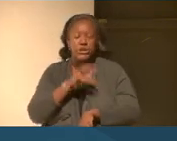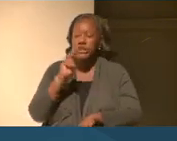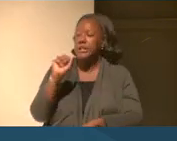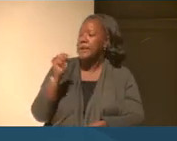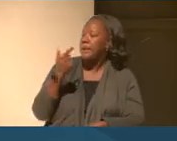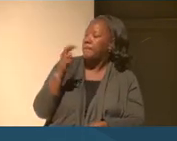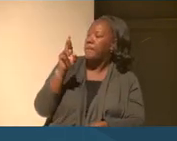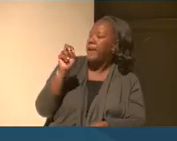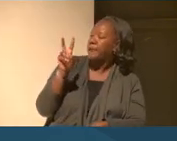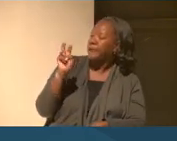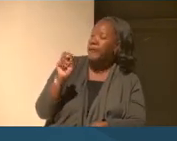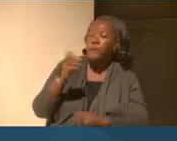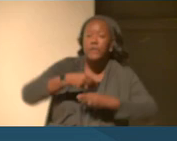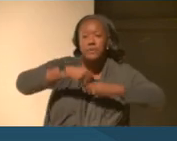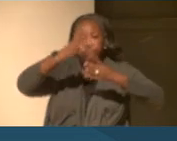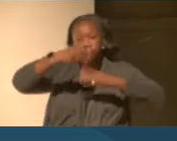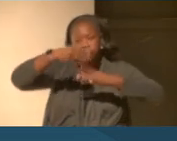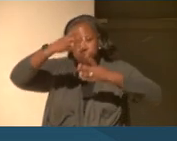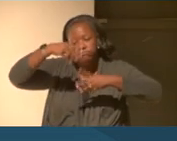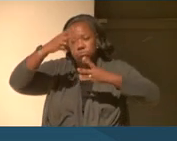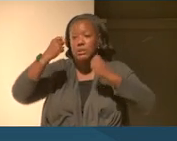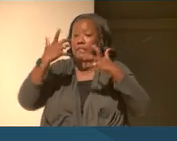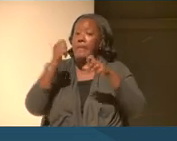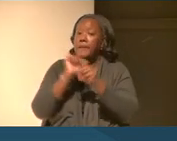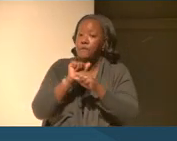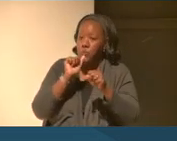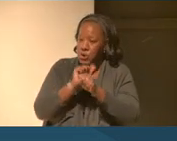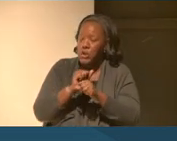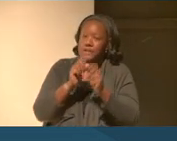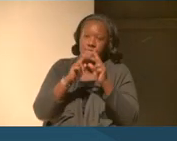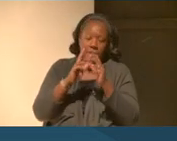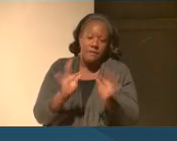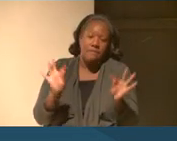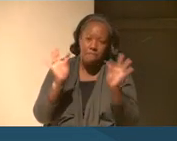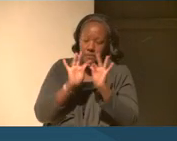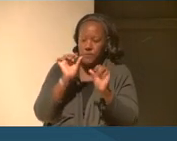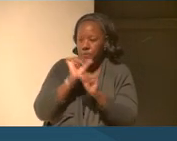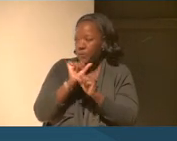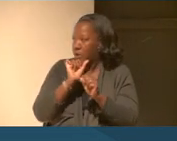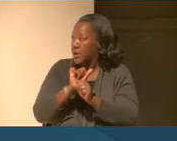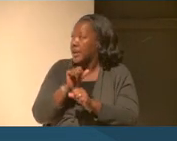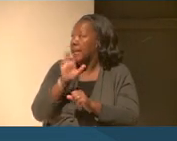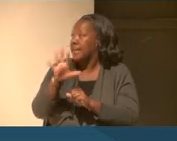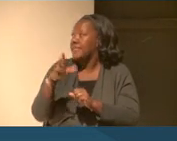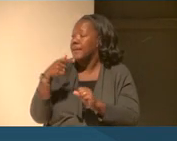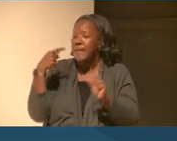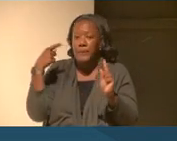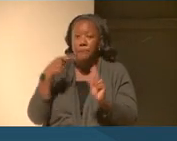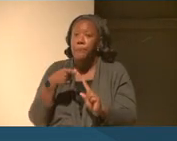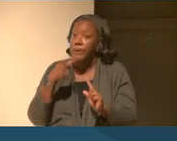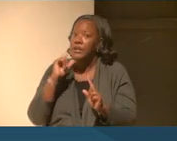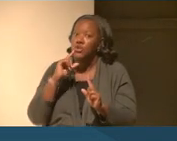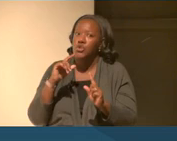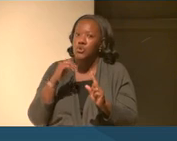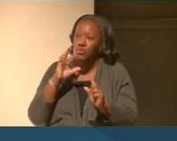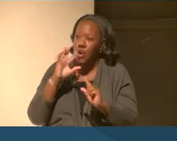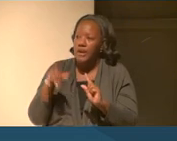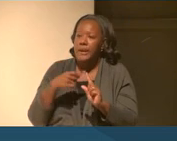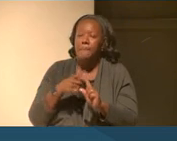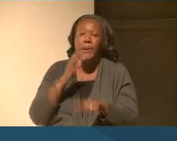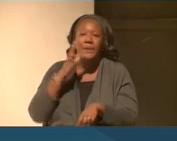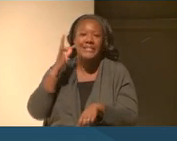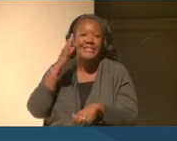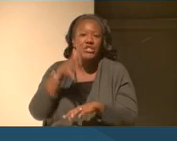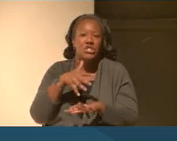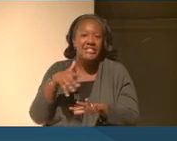and biodiversity, and a lot of work, actually, very important. They made a point of a lot of coverage of indigenous people and